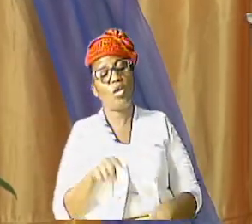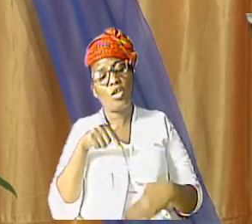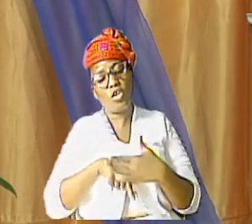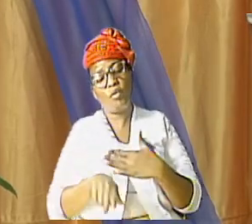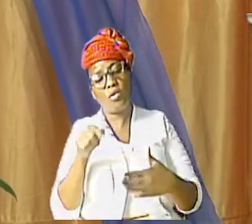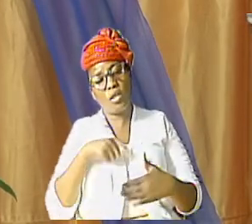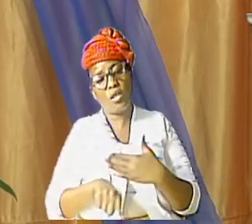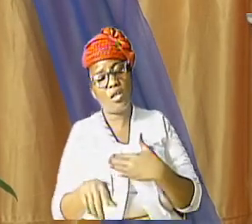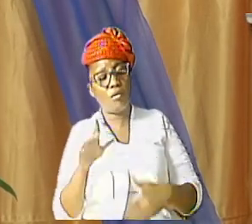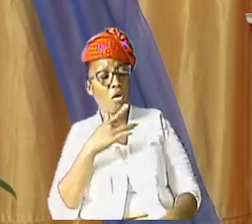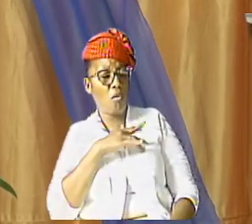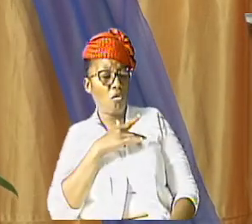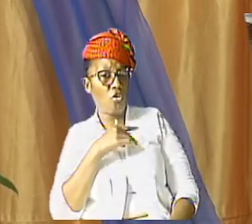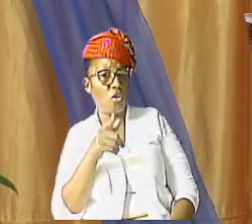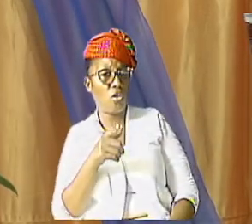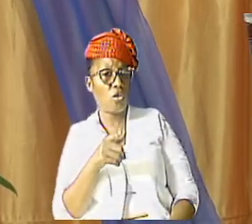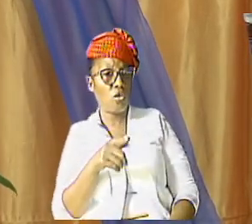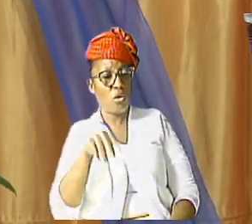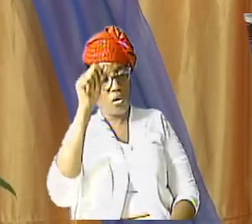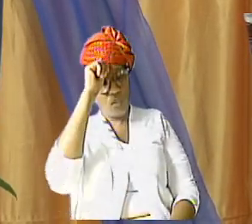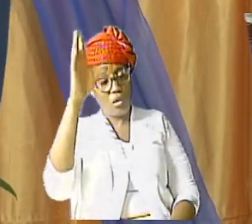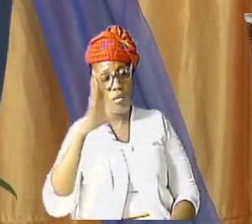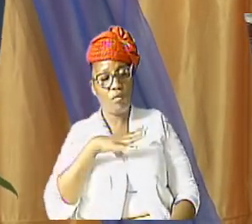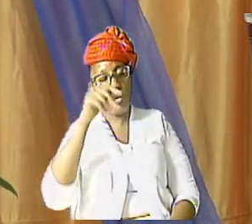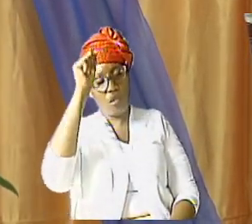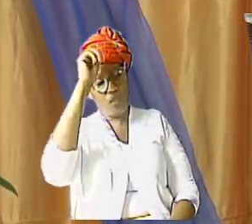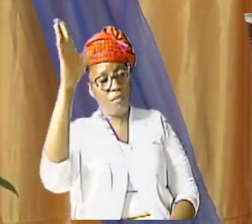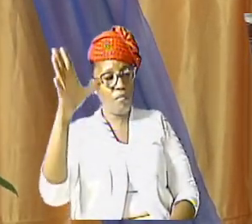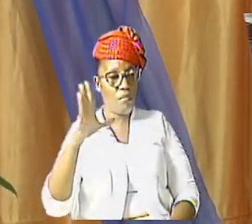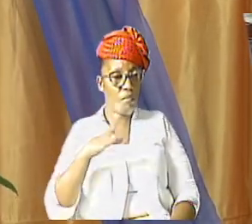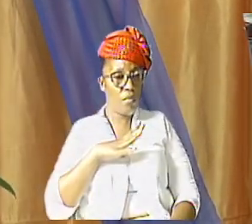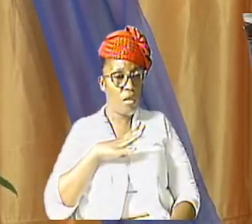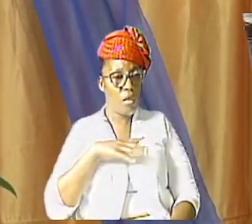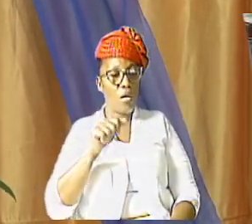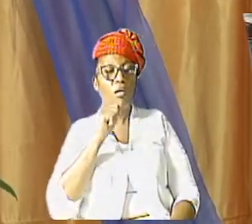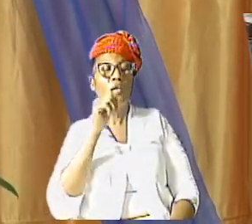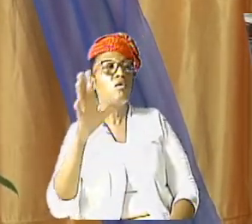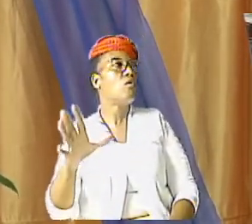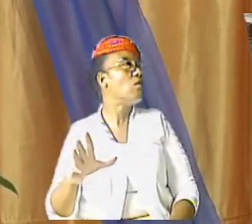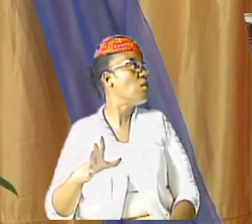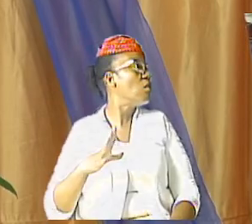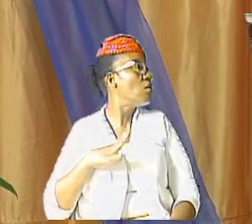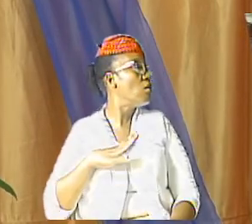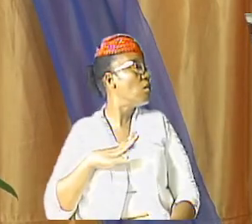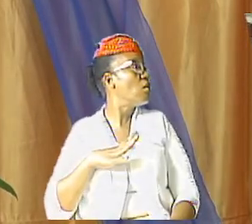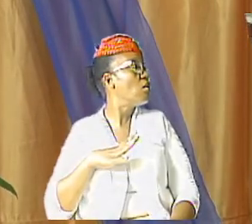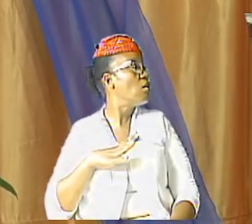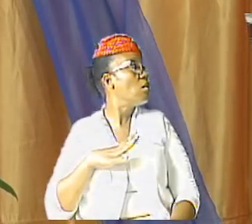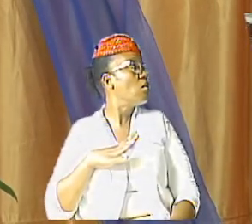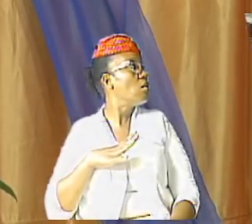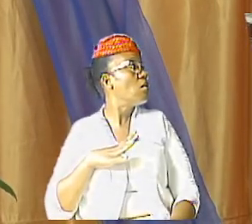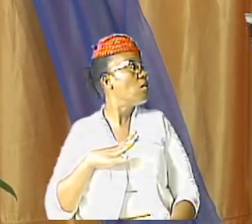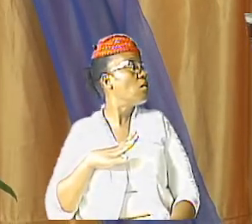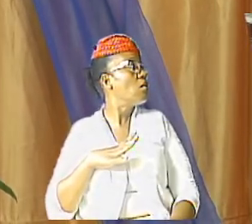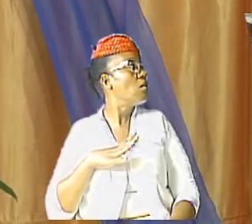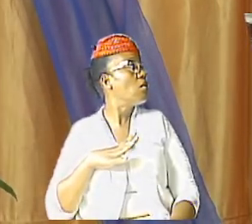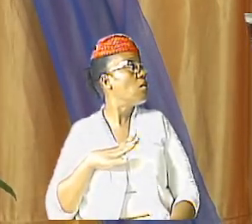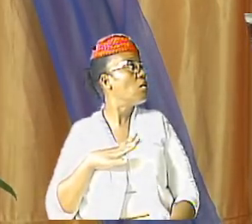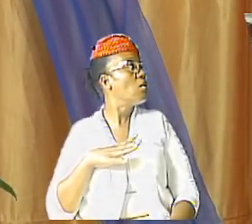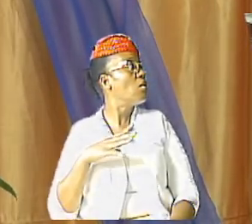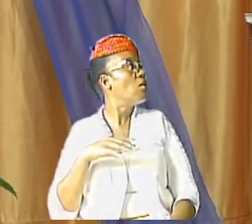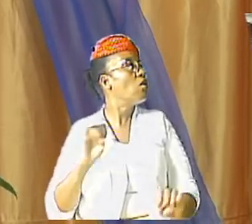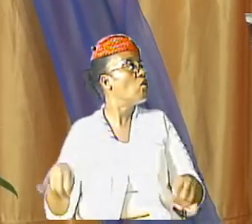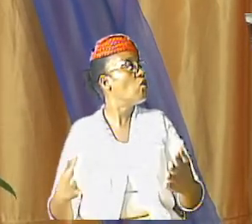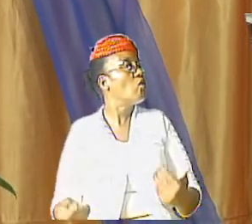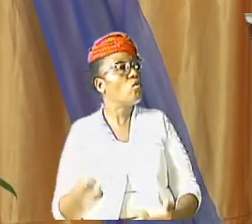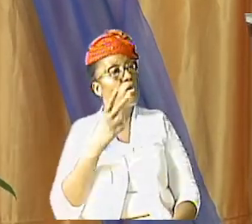you. Kamala Brown, Malik Fletcher, Yolanda Blake. In fact, if you hear your name, just jump up. We just want to see you.